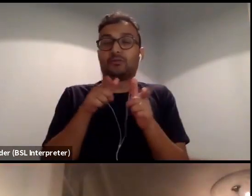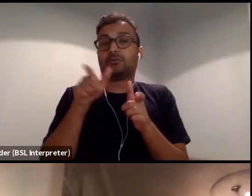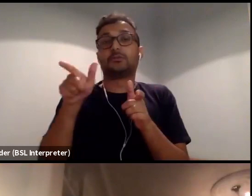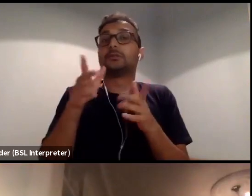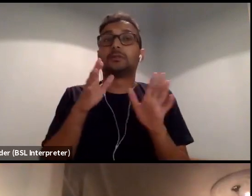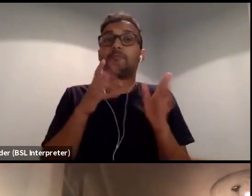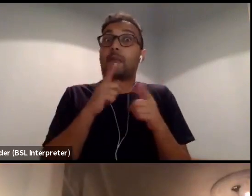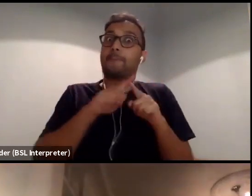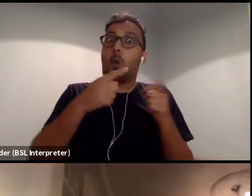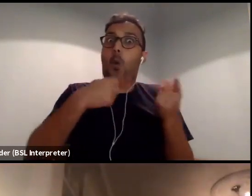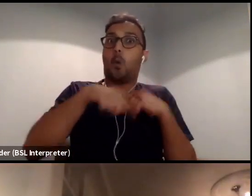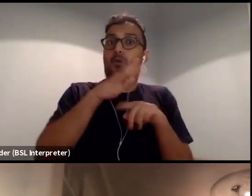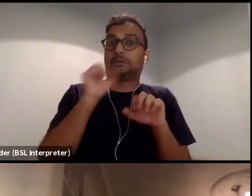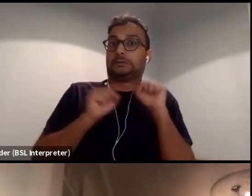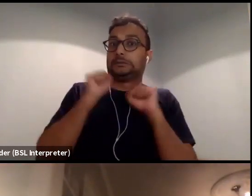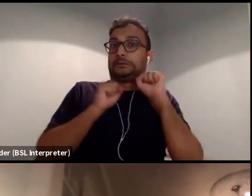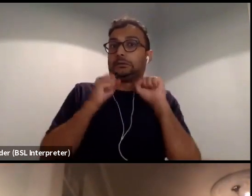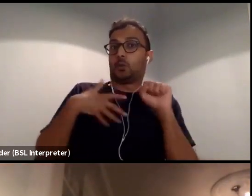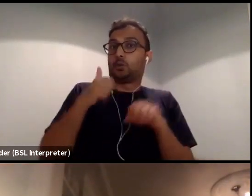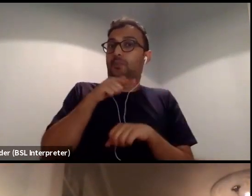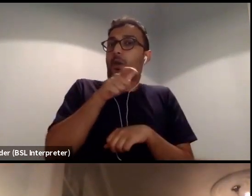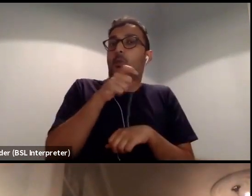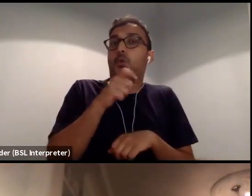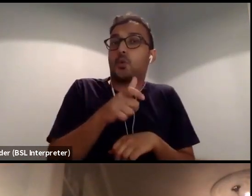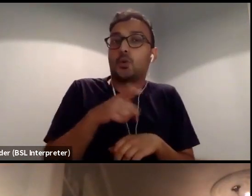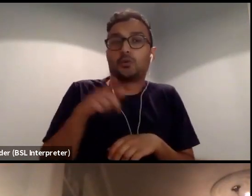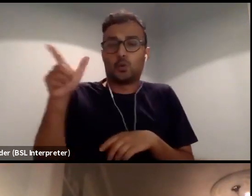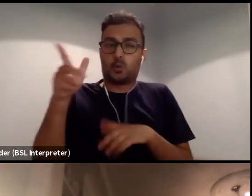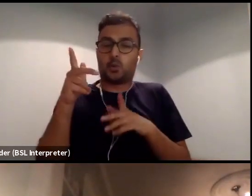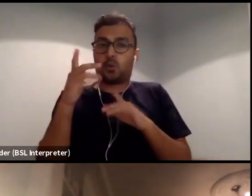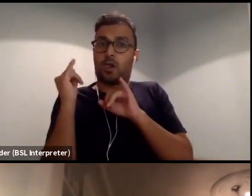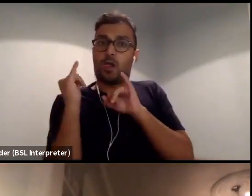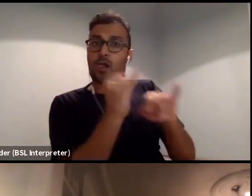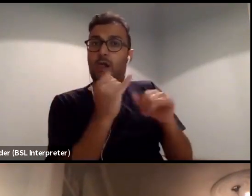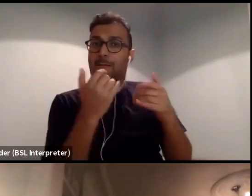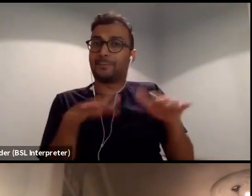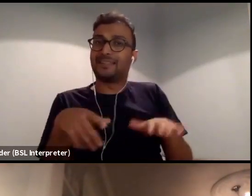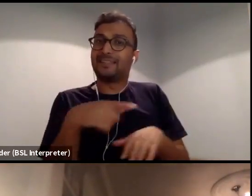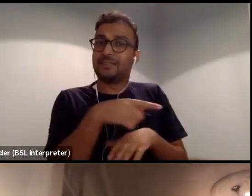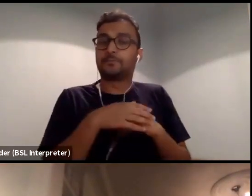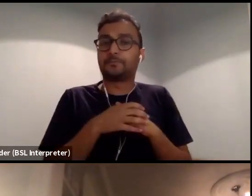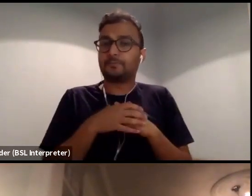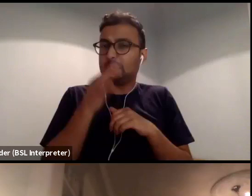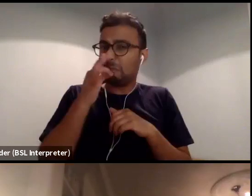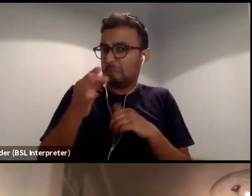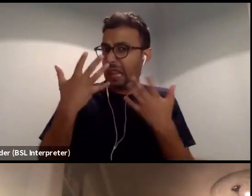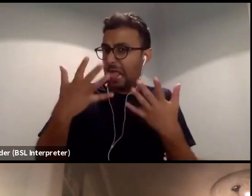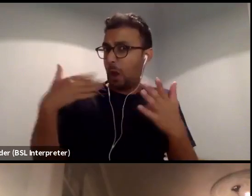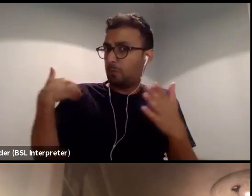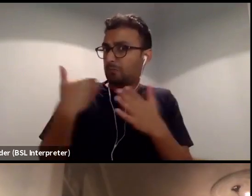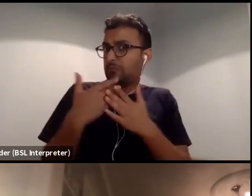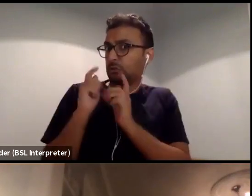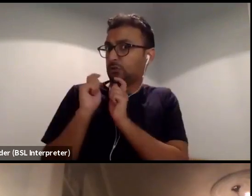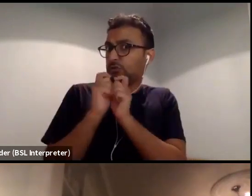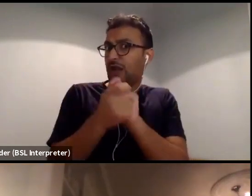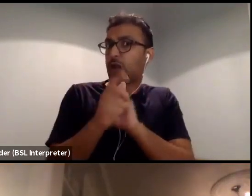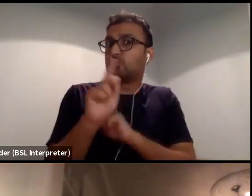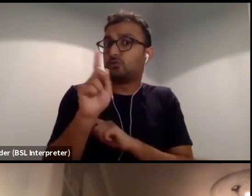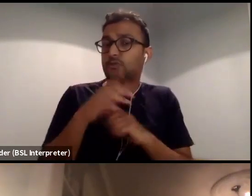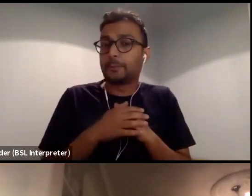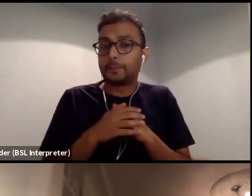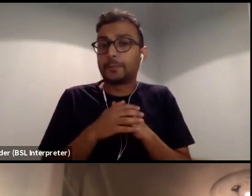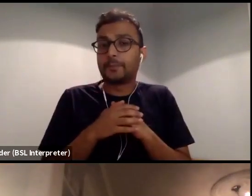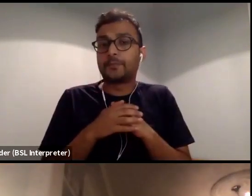done? Well, I mean, I'd say not much has changed in my organization, but in the sense that